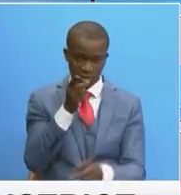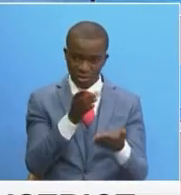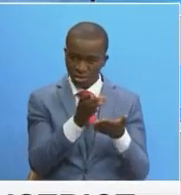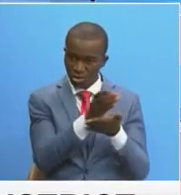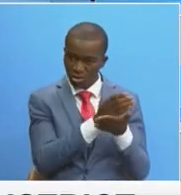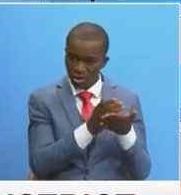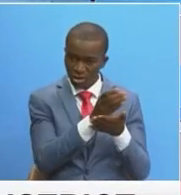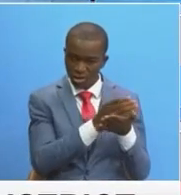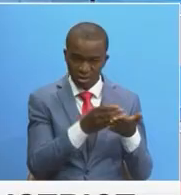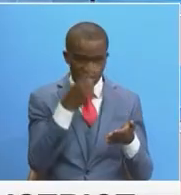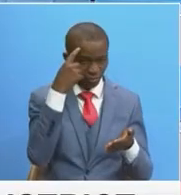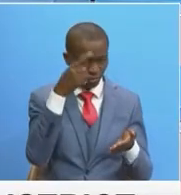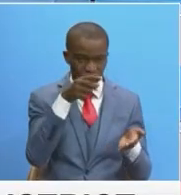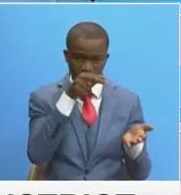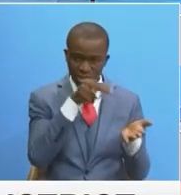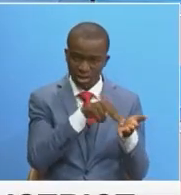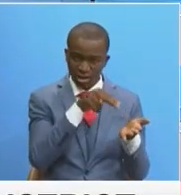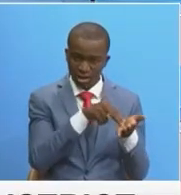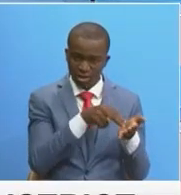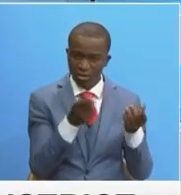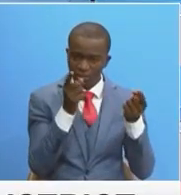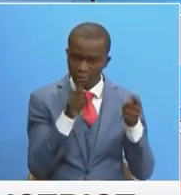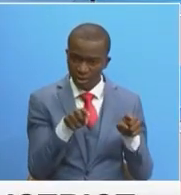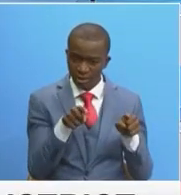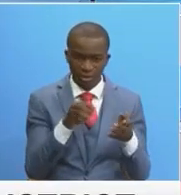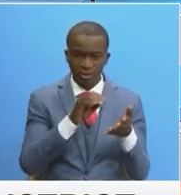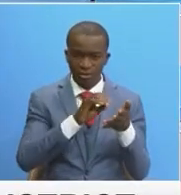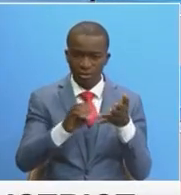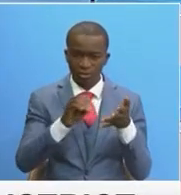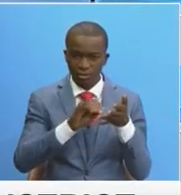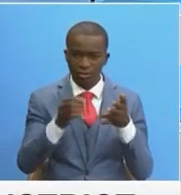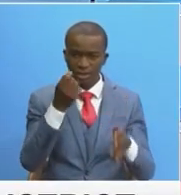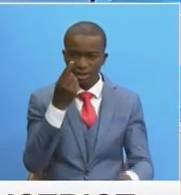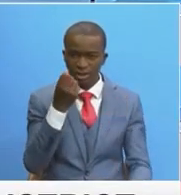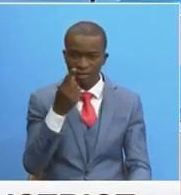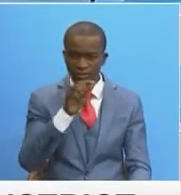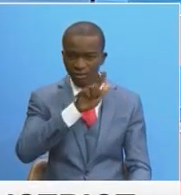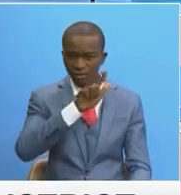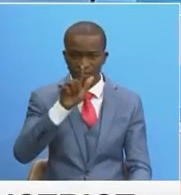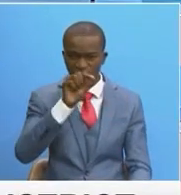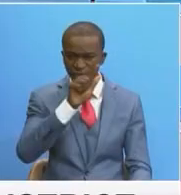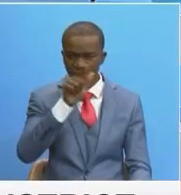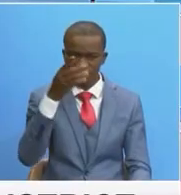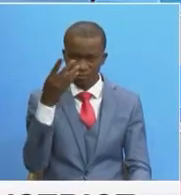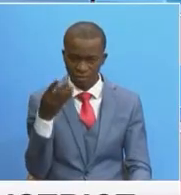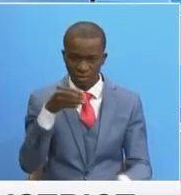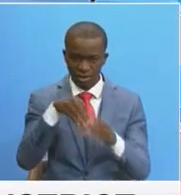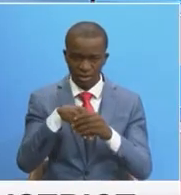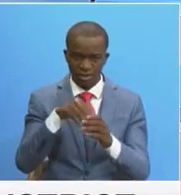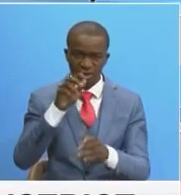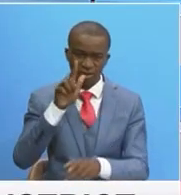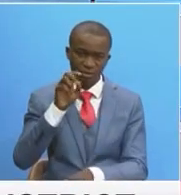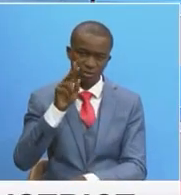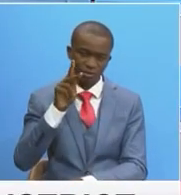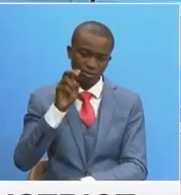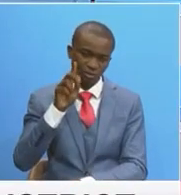Midwifery College, set for October 11, 2024, in Lukulu District, Western Province. Provincial